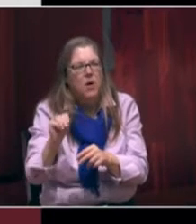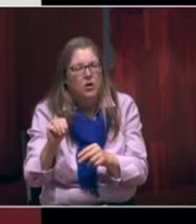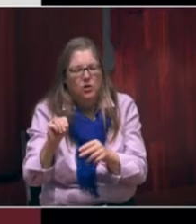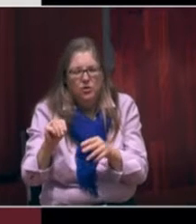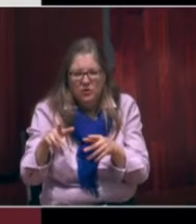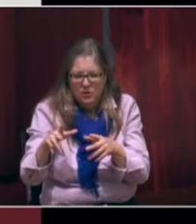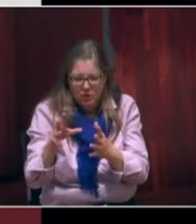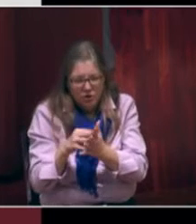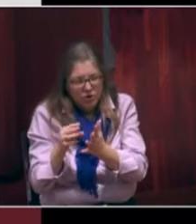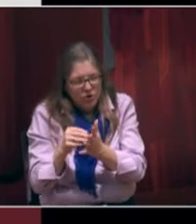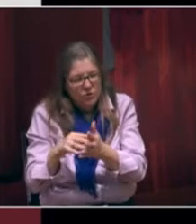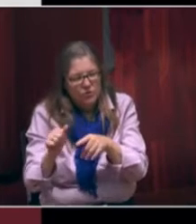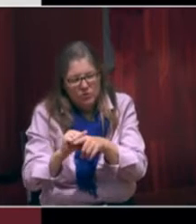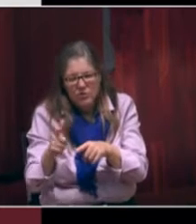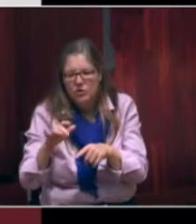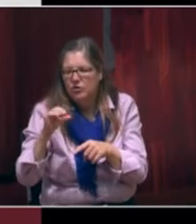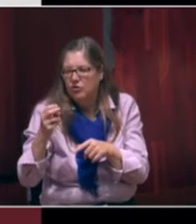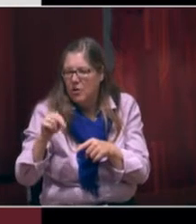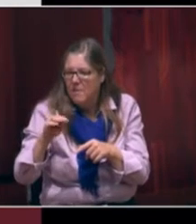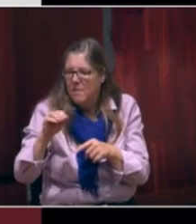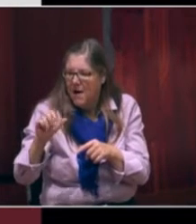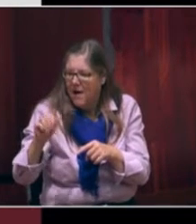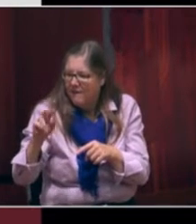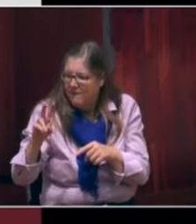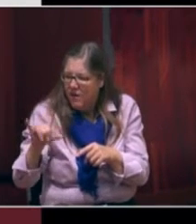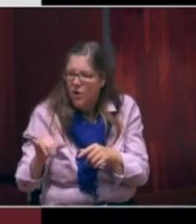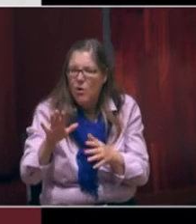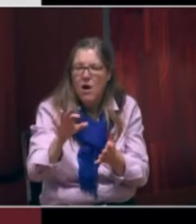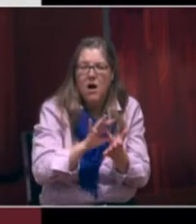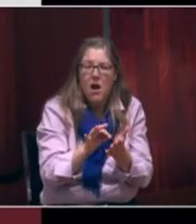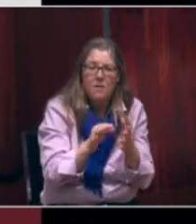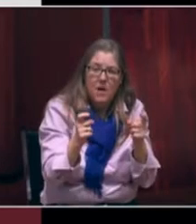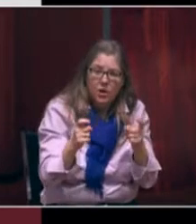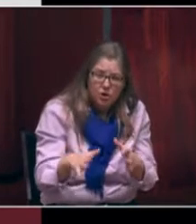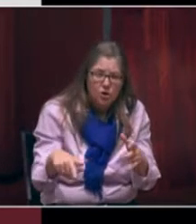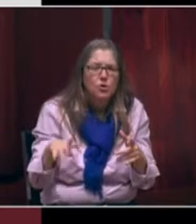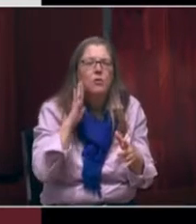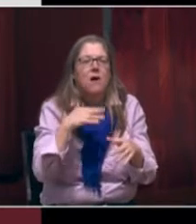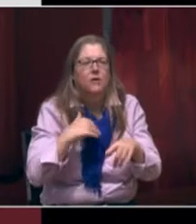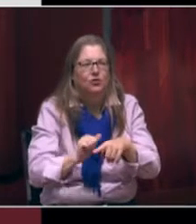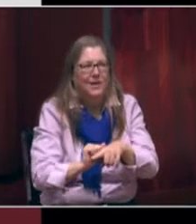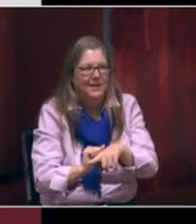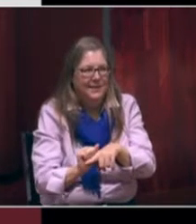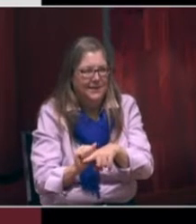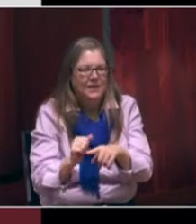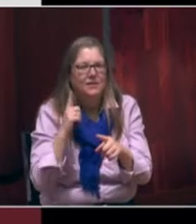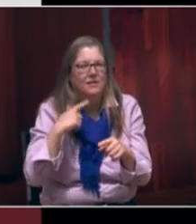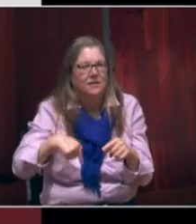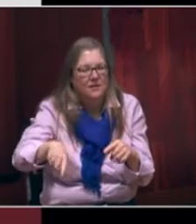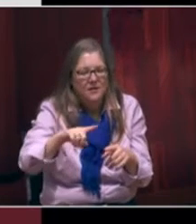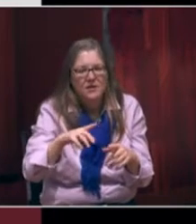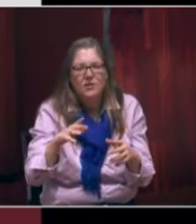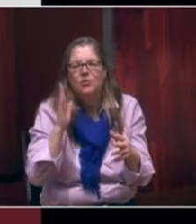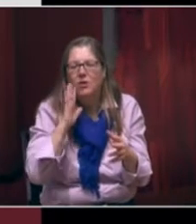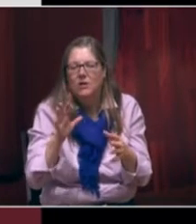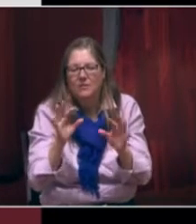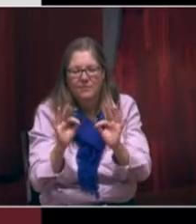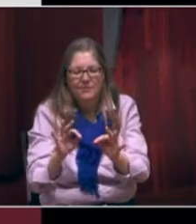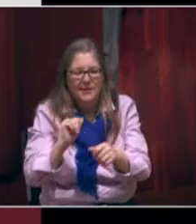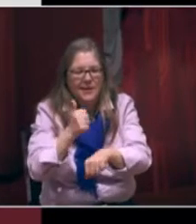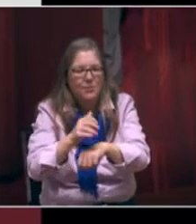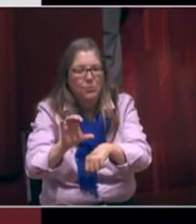your intent known to John McAvoy and your account manager. We'll have training videos. We'll get you configured and all set